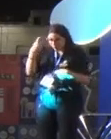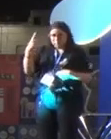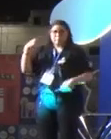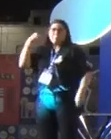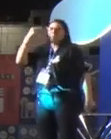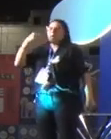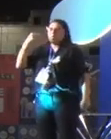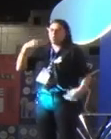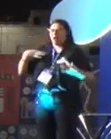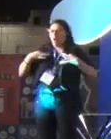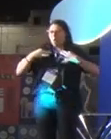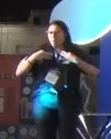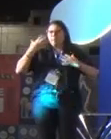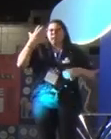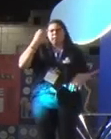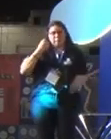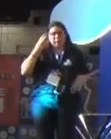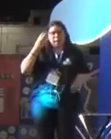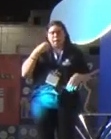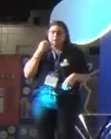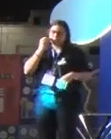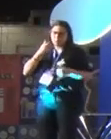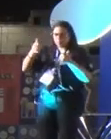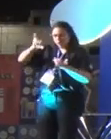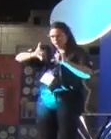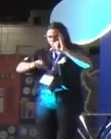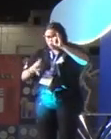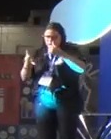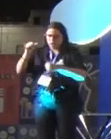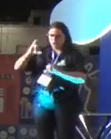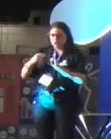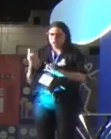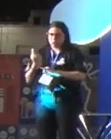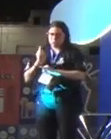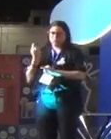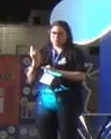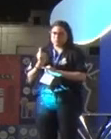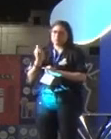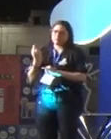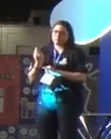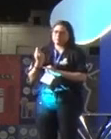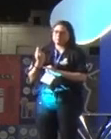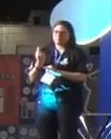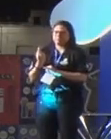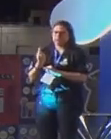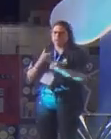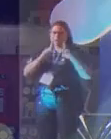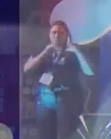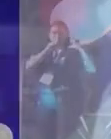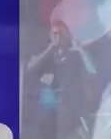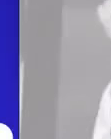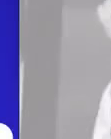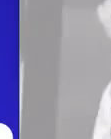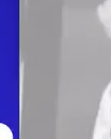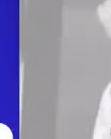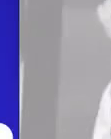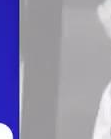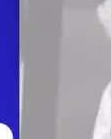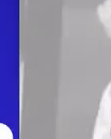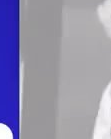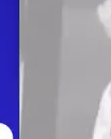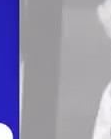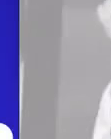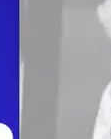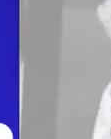an experiment all by yourself? And this image of science and scientists, we see it a